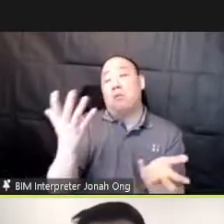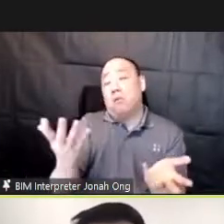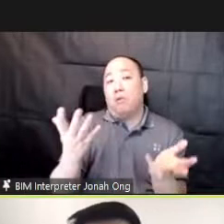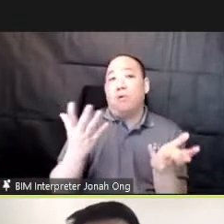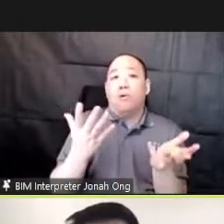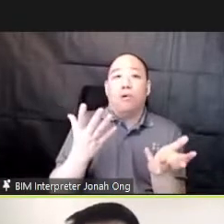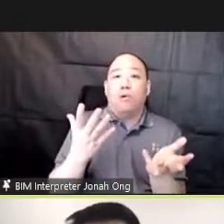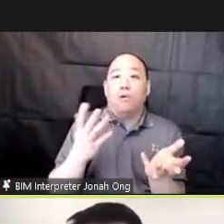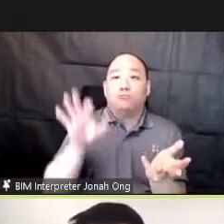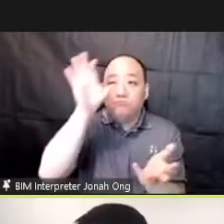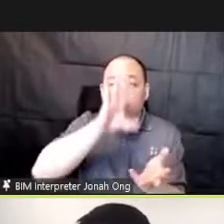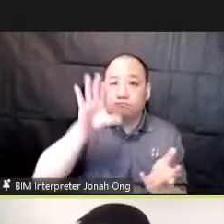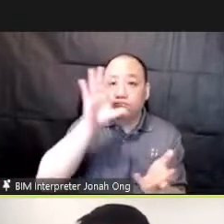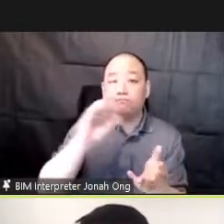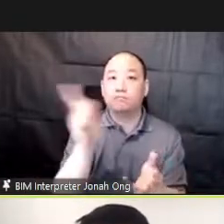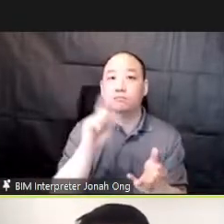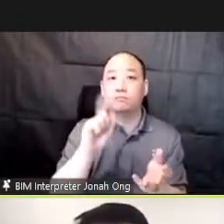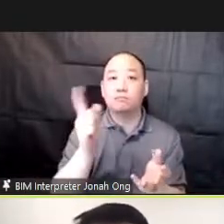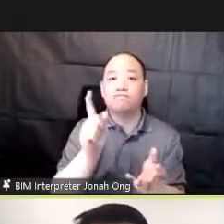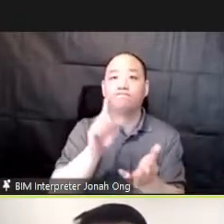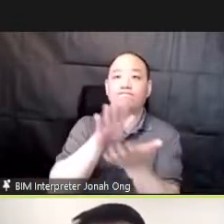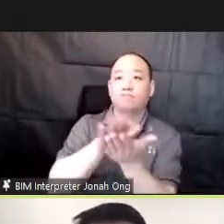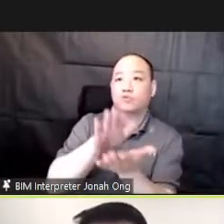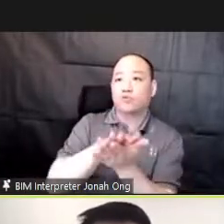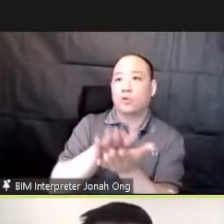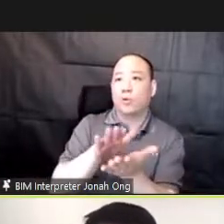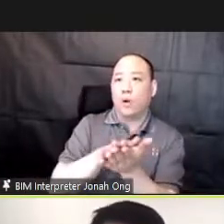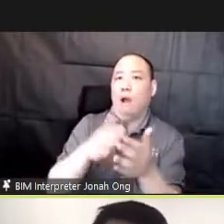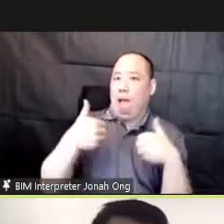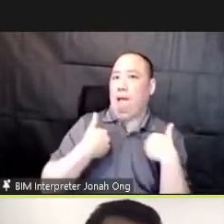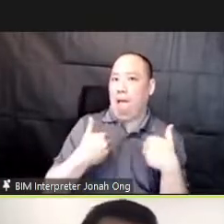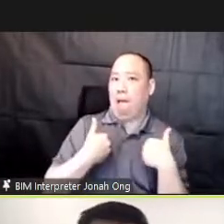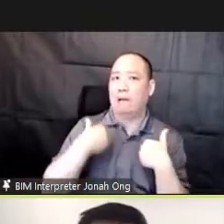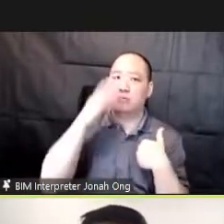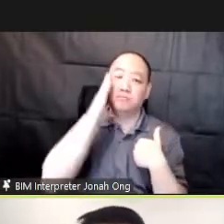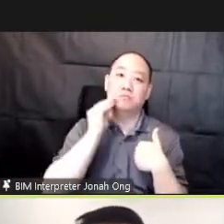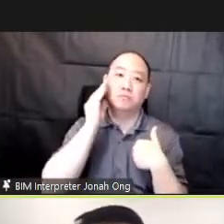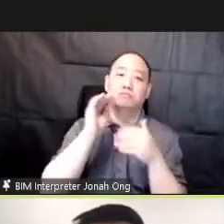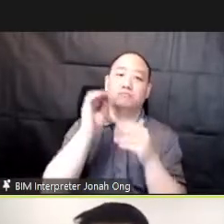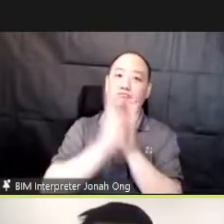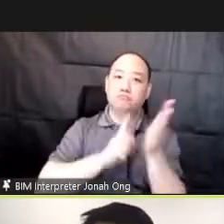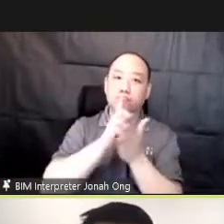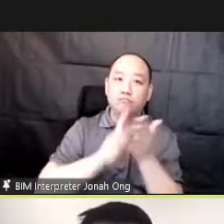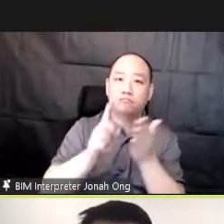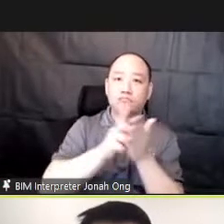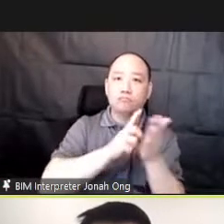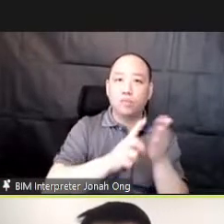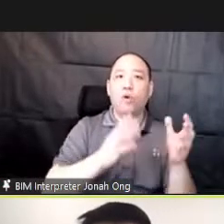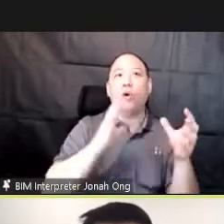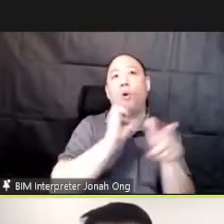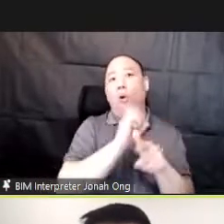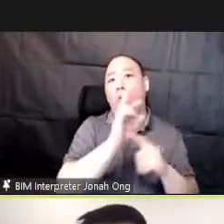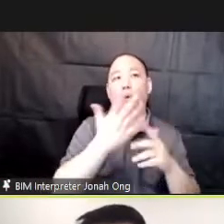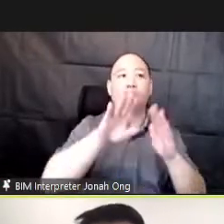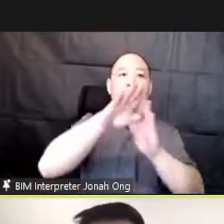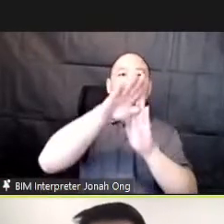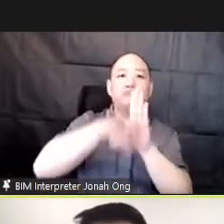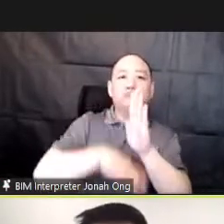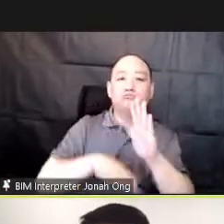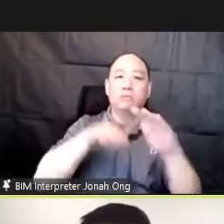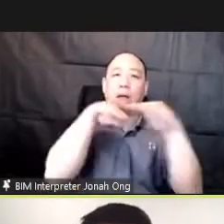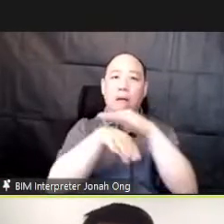lot of non-Bumiputras feel that they don't have the same kind of access or they feel discriminated within the space.